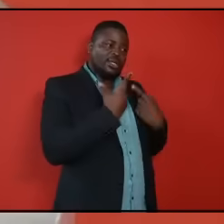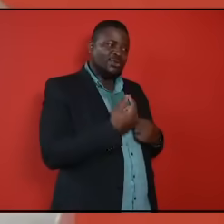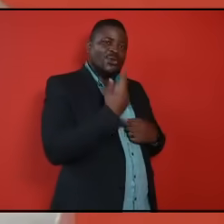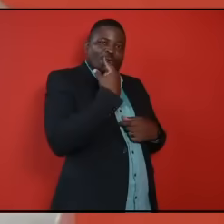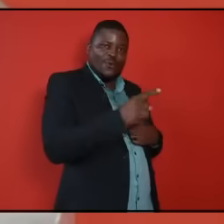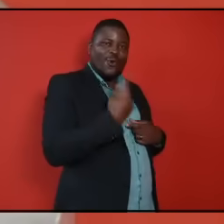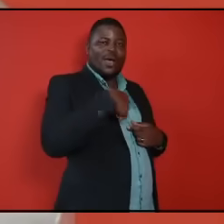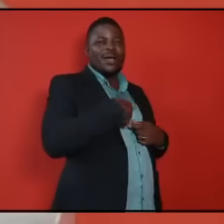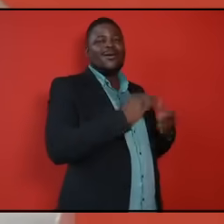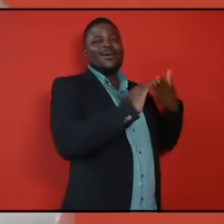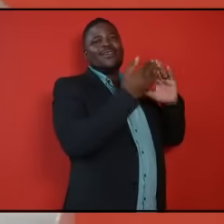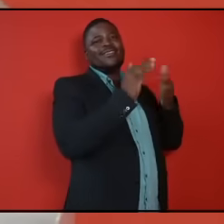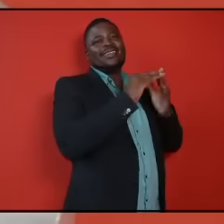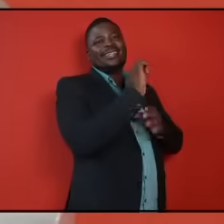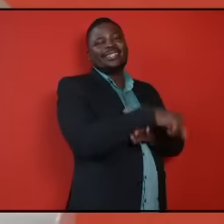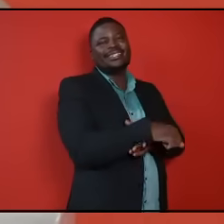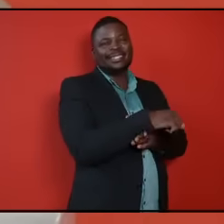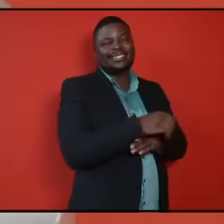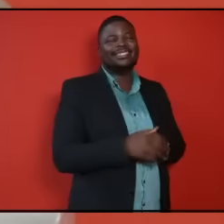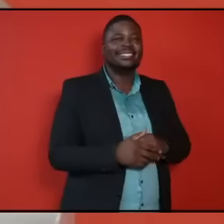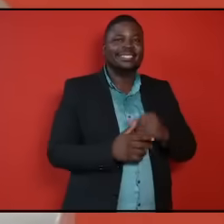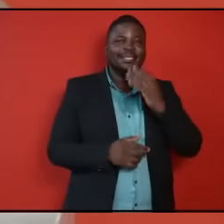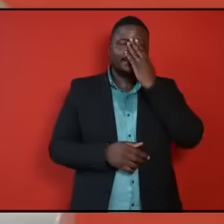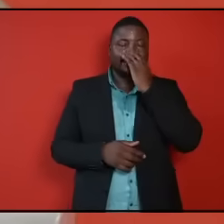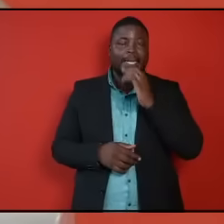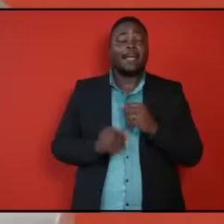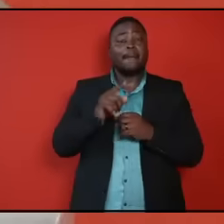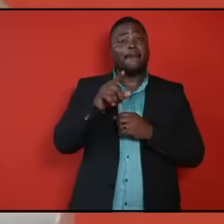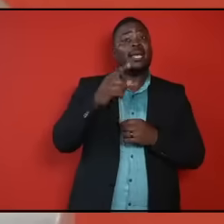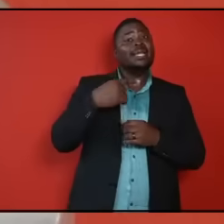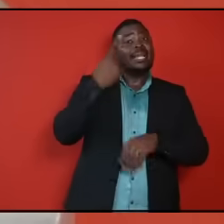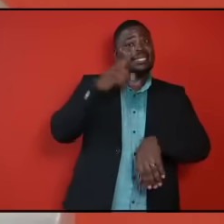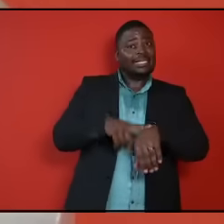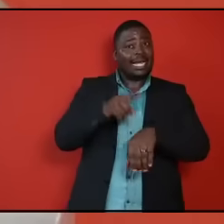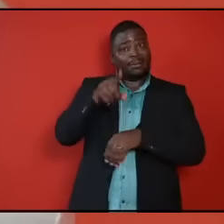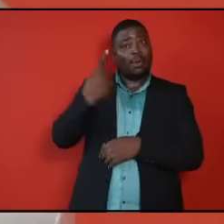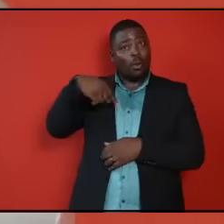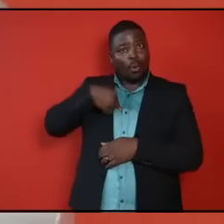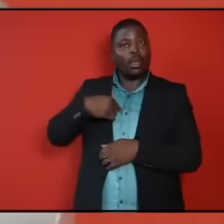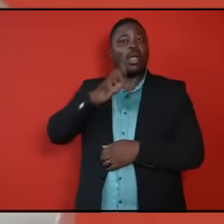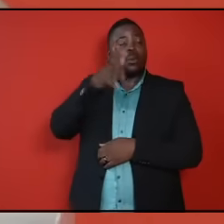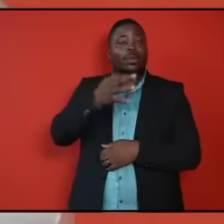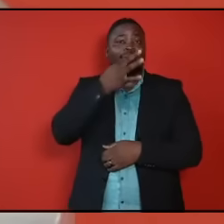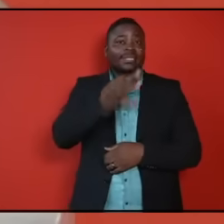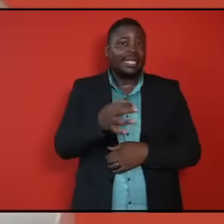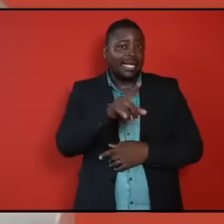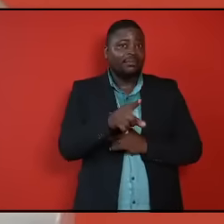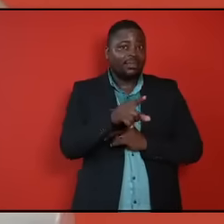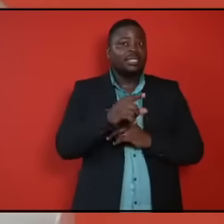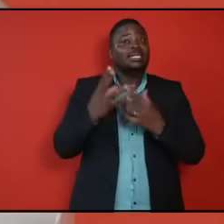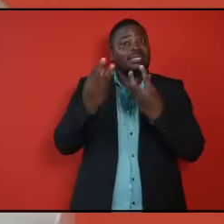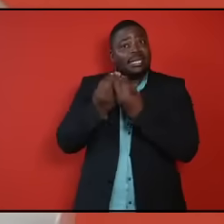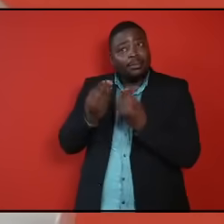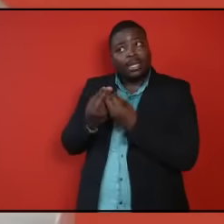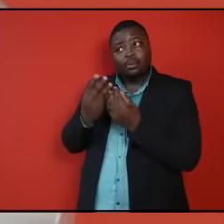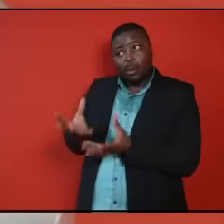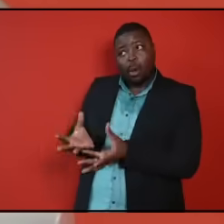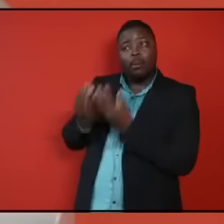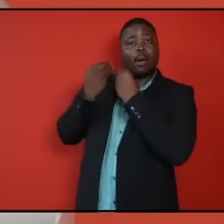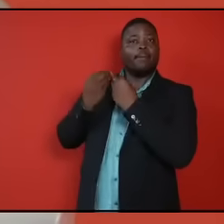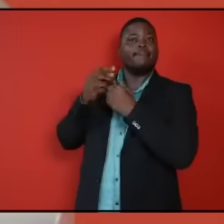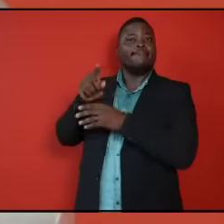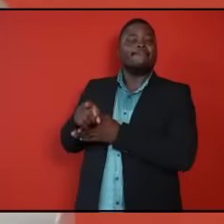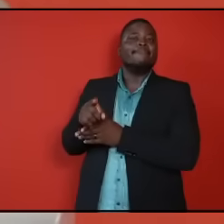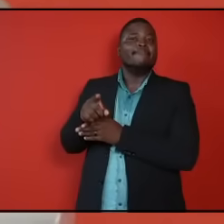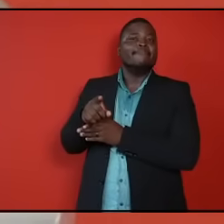to our constituency, because the accusation is going to be, no, man, there is something you are getting that you are not telling us about. How do we continue